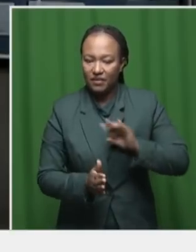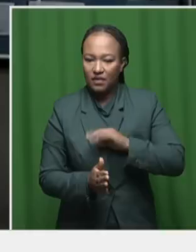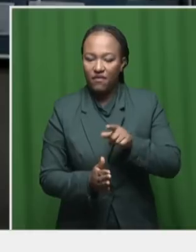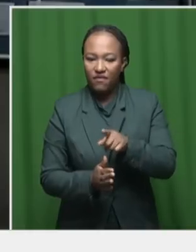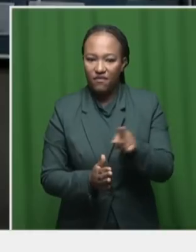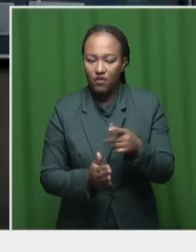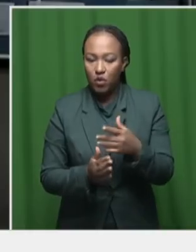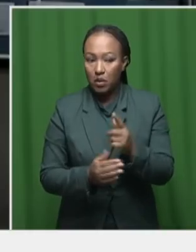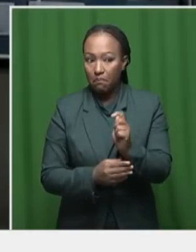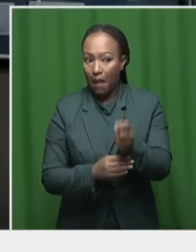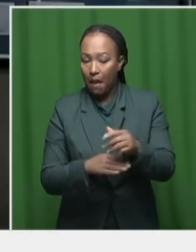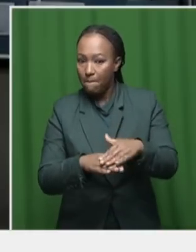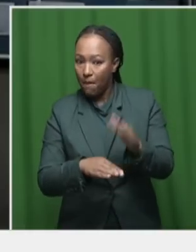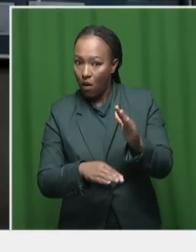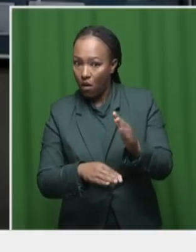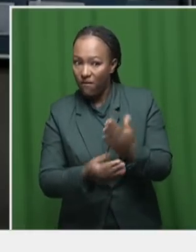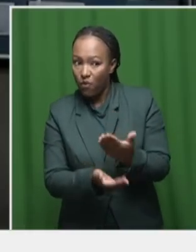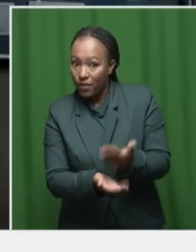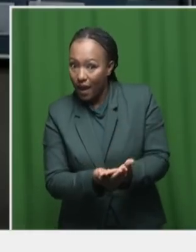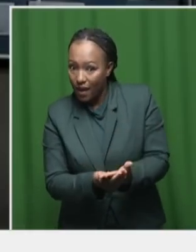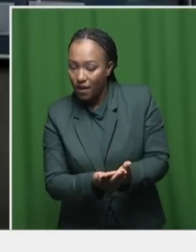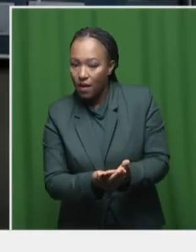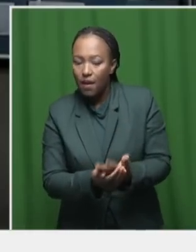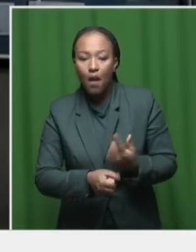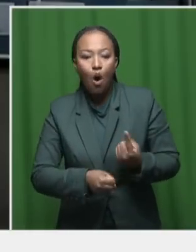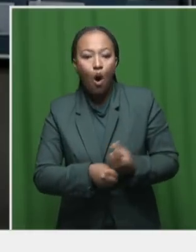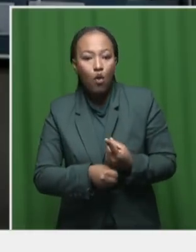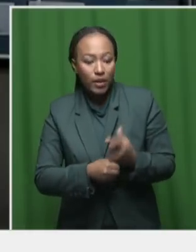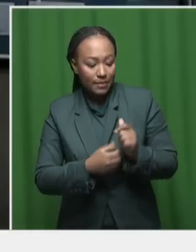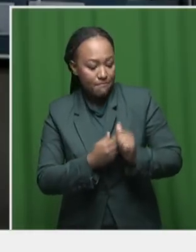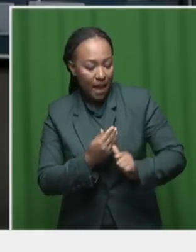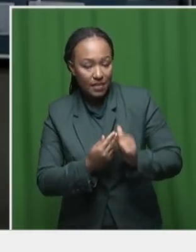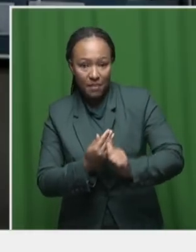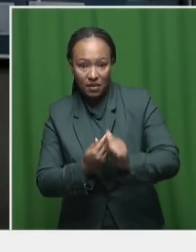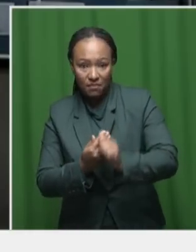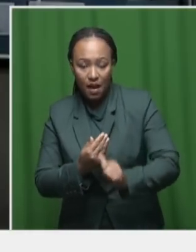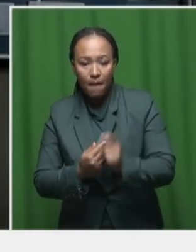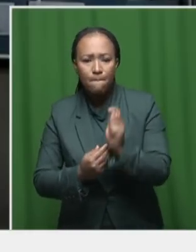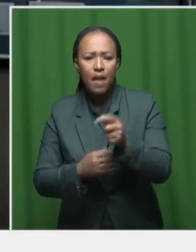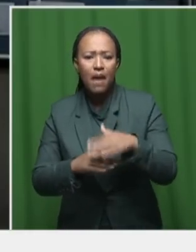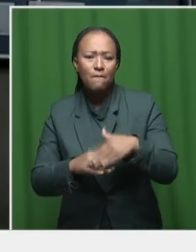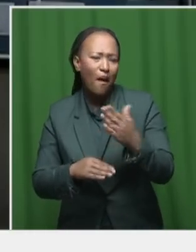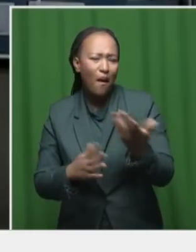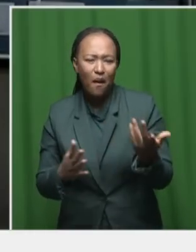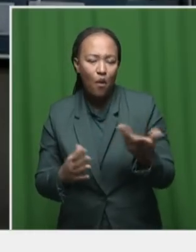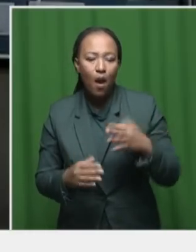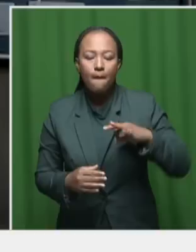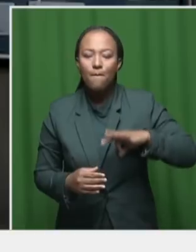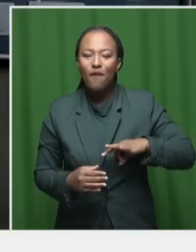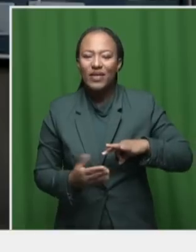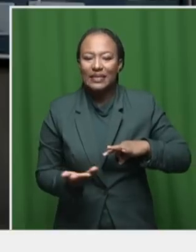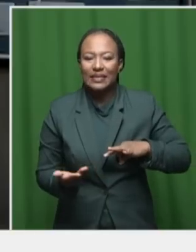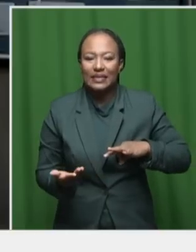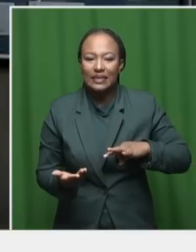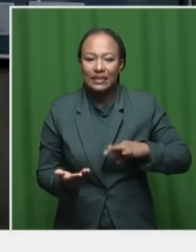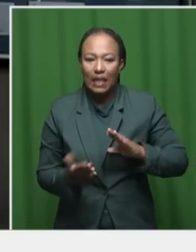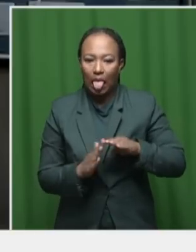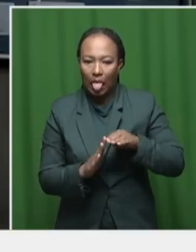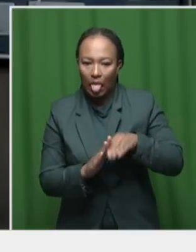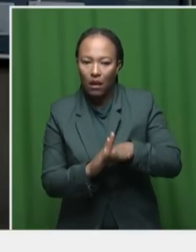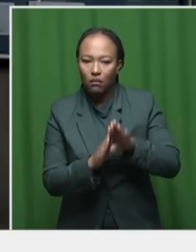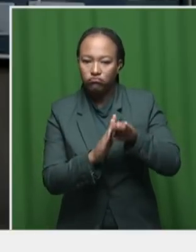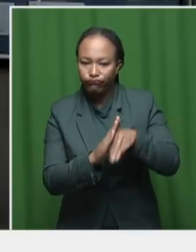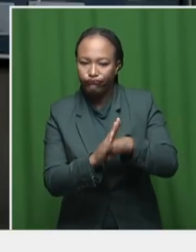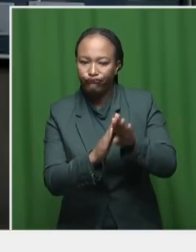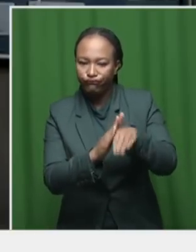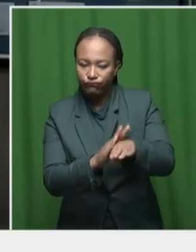pay them more, of course, if you can, but you can't always pay them more because your own profit margins are under pressure. And I guess that's